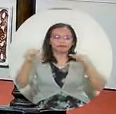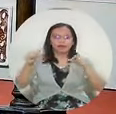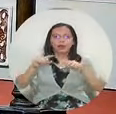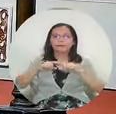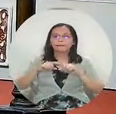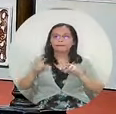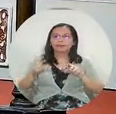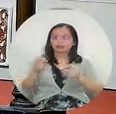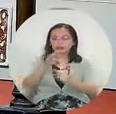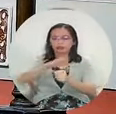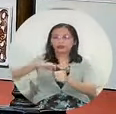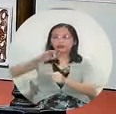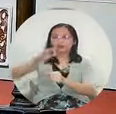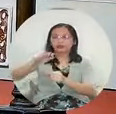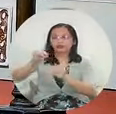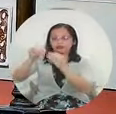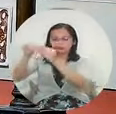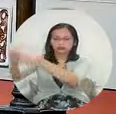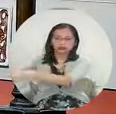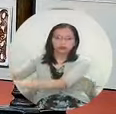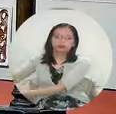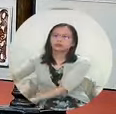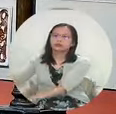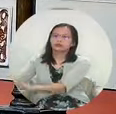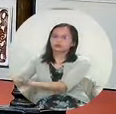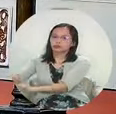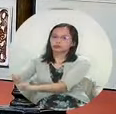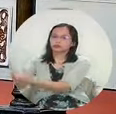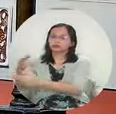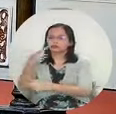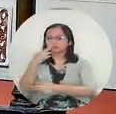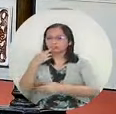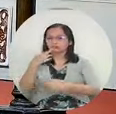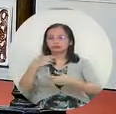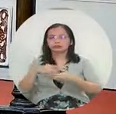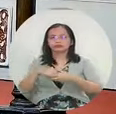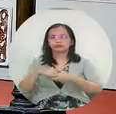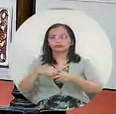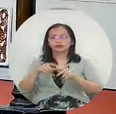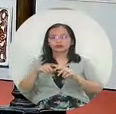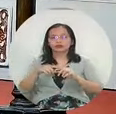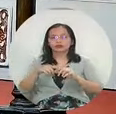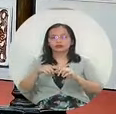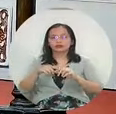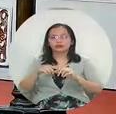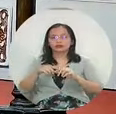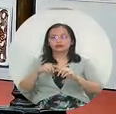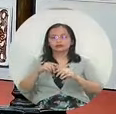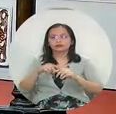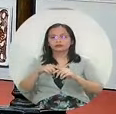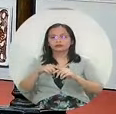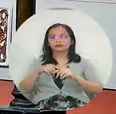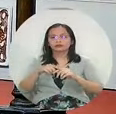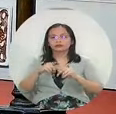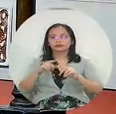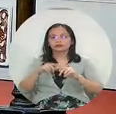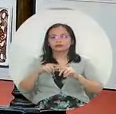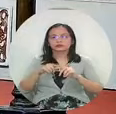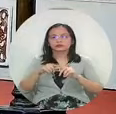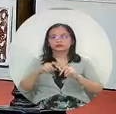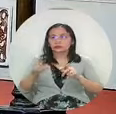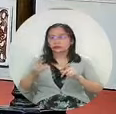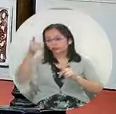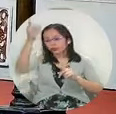But the soul that will be saved as a result of the message you give out, as God sent you in the area to fulfill